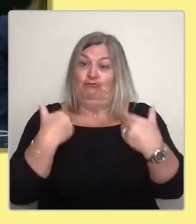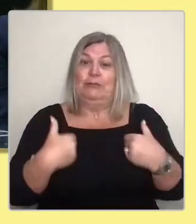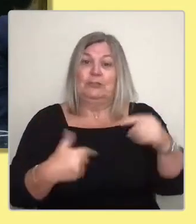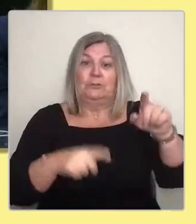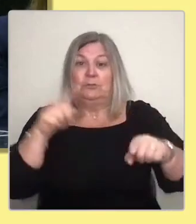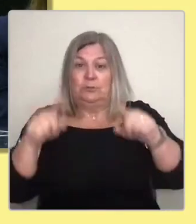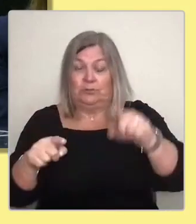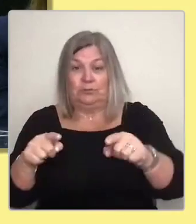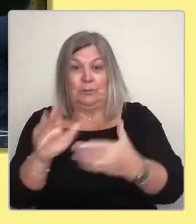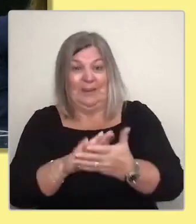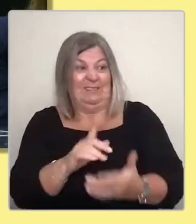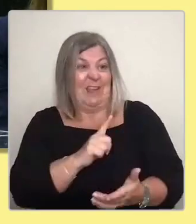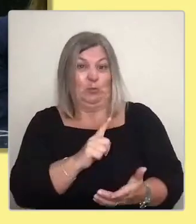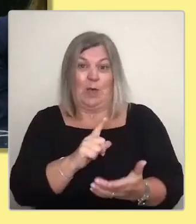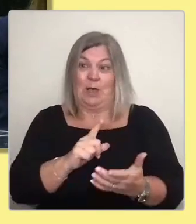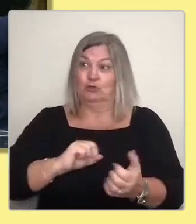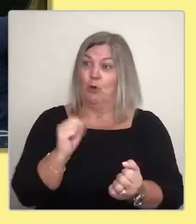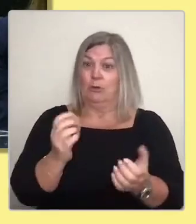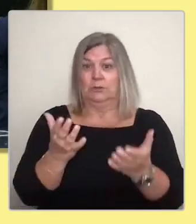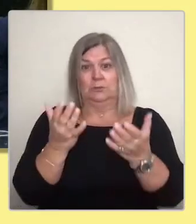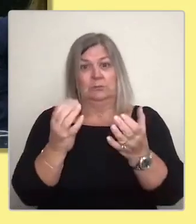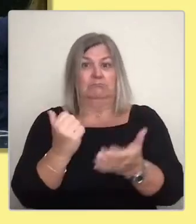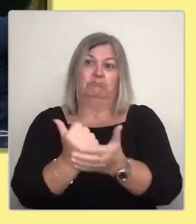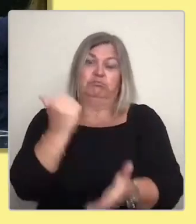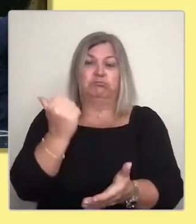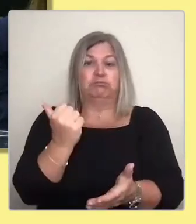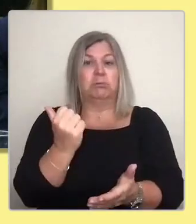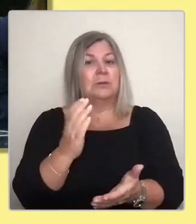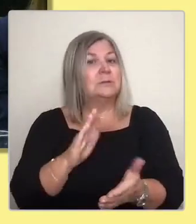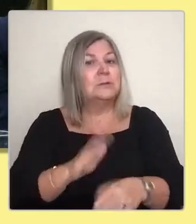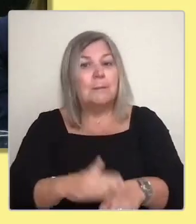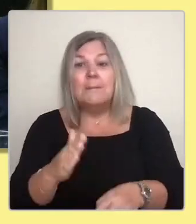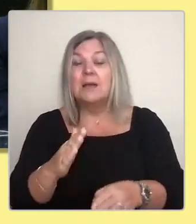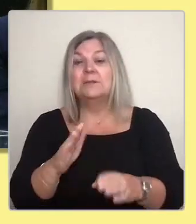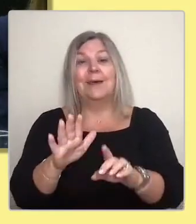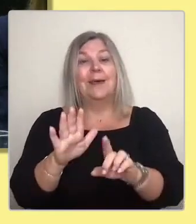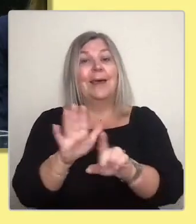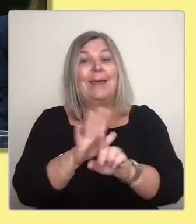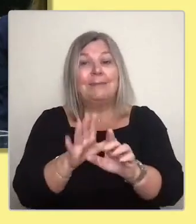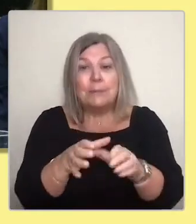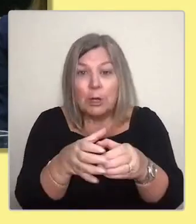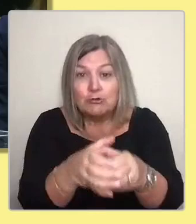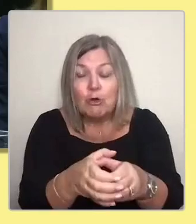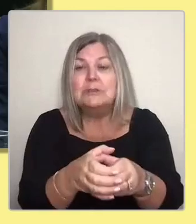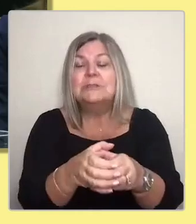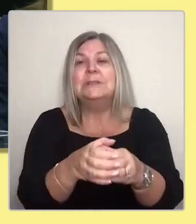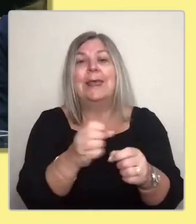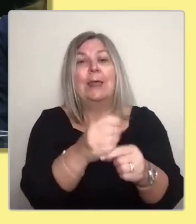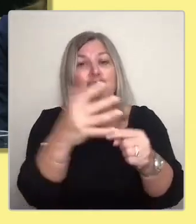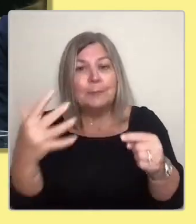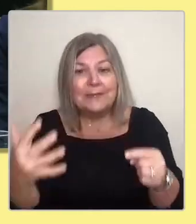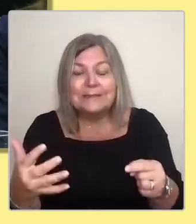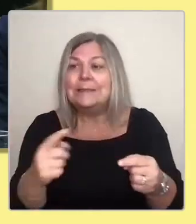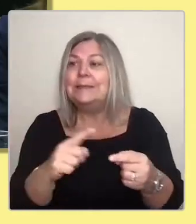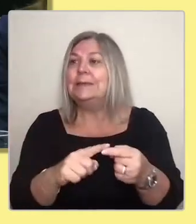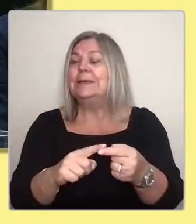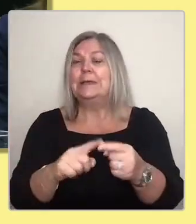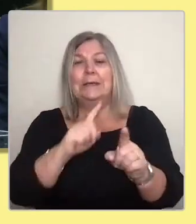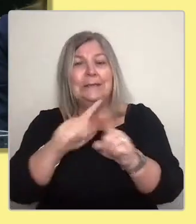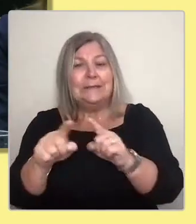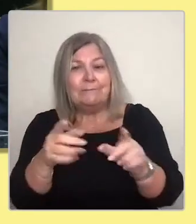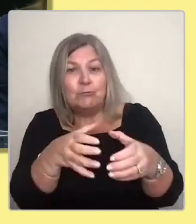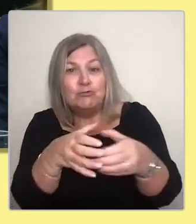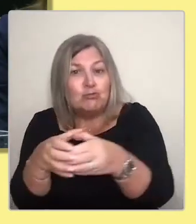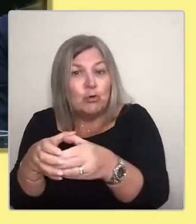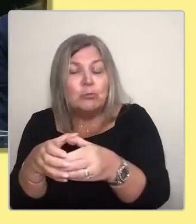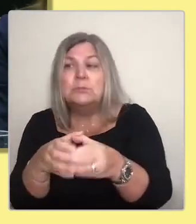it is, whether it's ethnic minorities, LGBT groups, or those of a